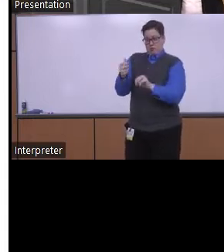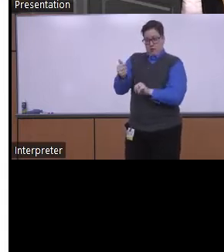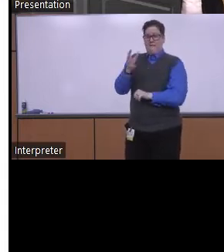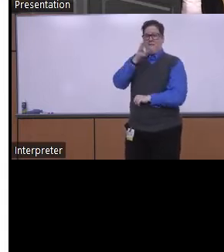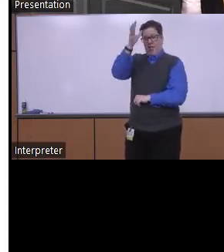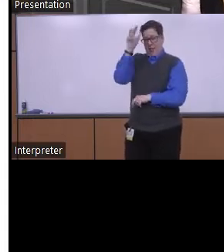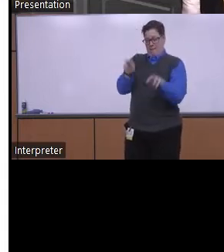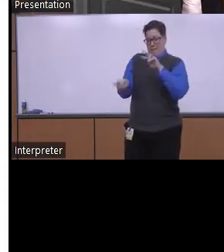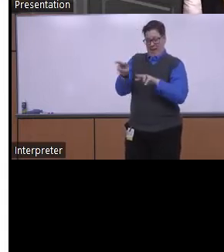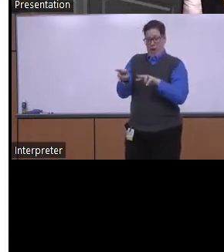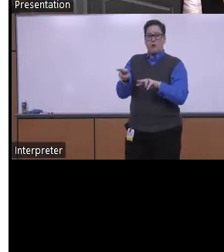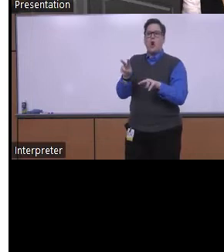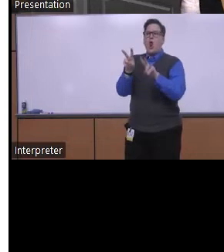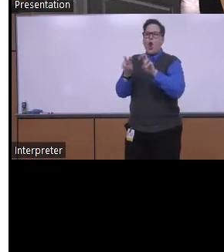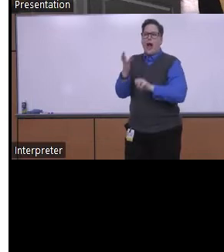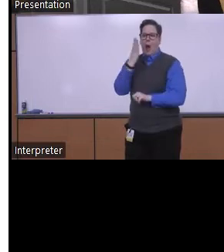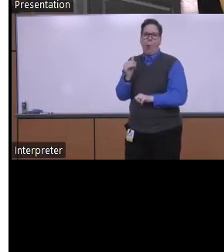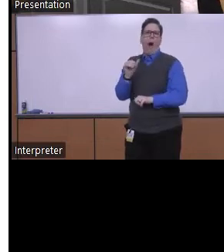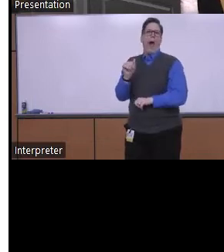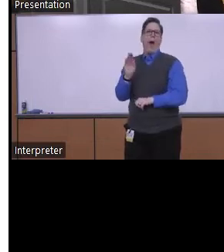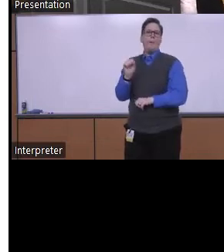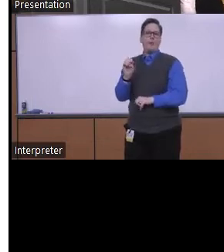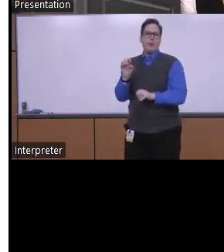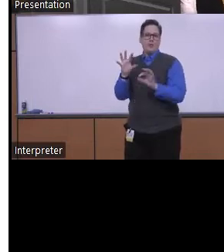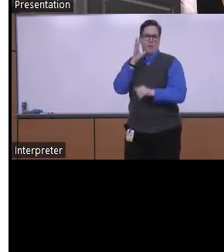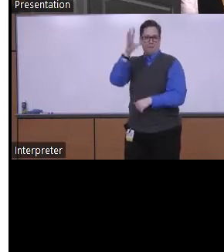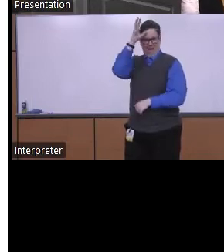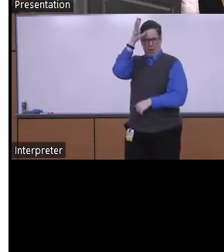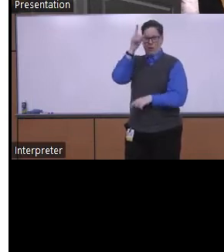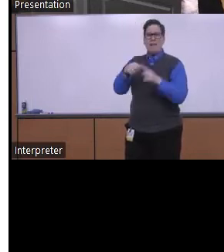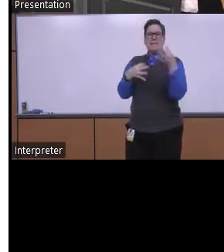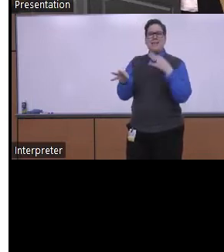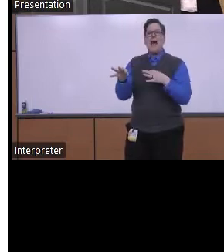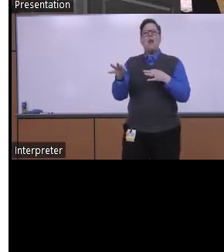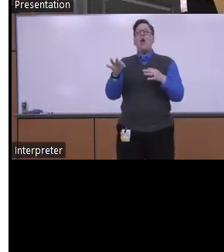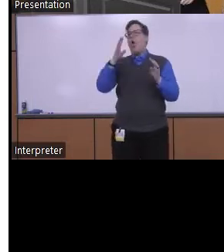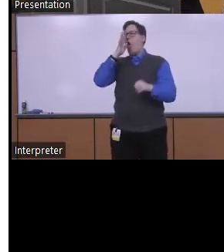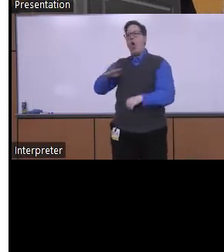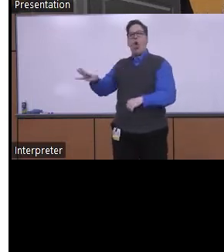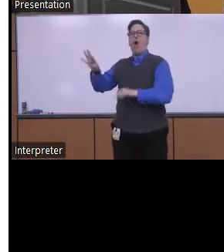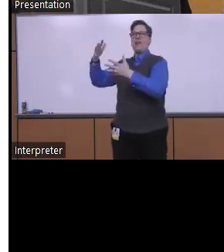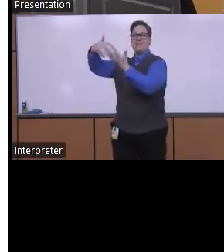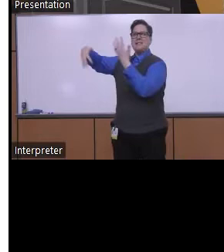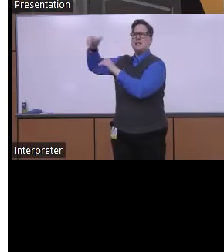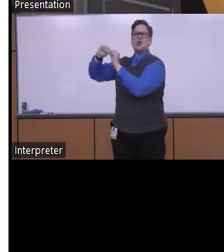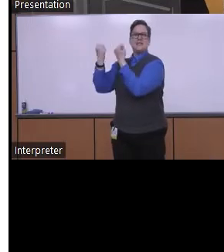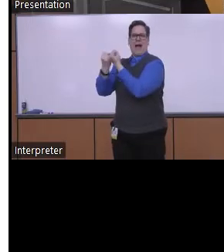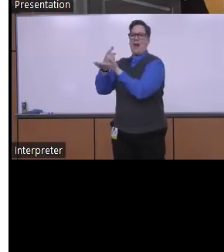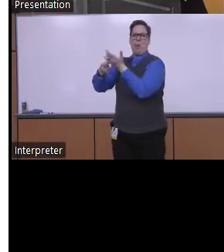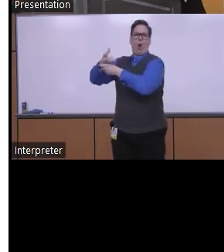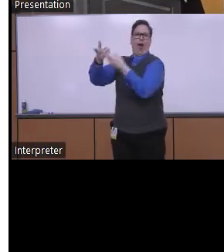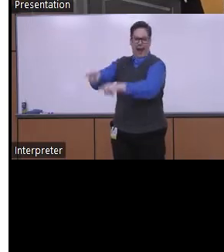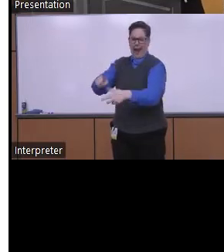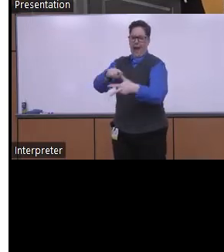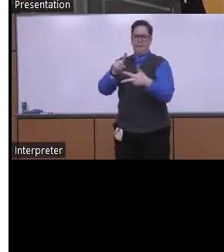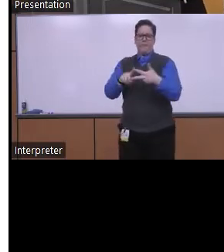parents and why they abuse kids, and not focusing on the societal risk of harm to kids. Second, an active,